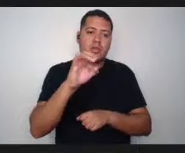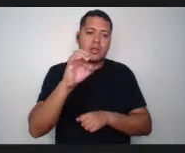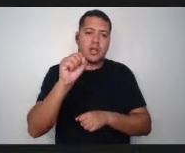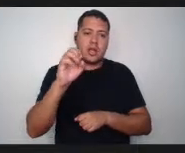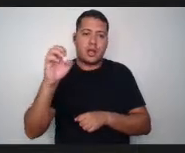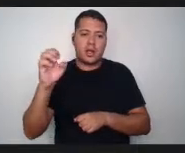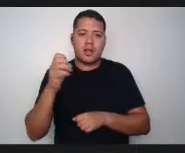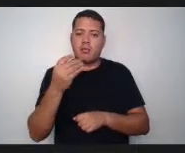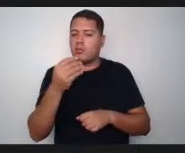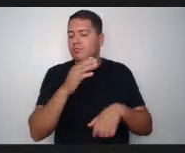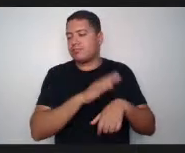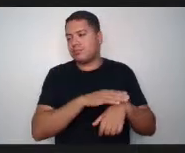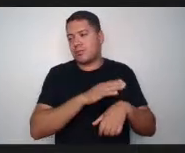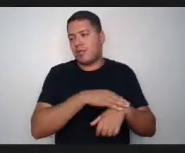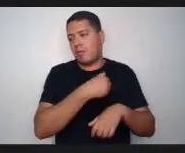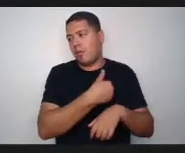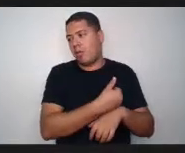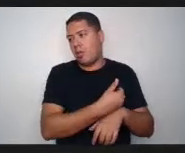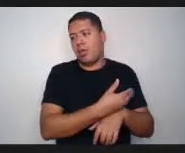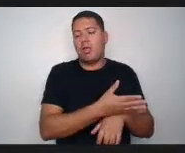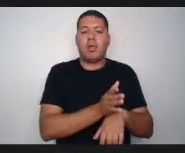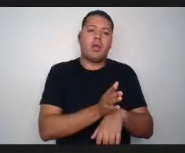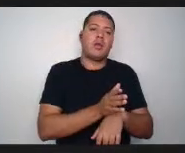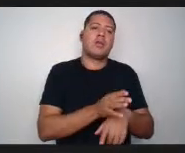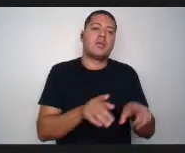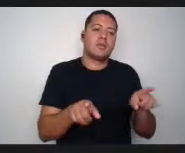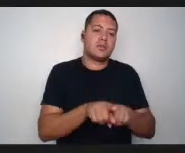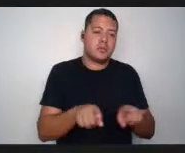for over 26 years. That was a very long time.